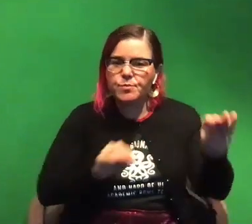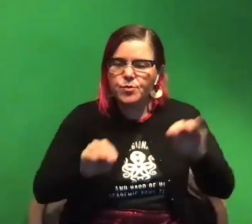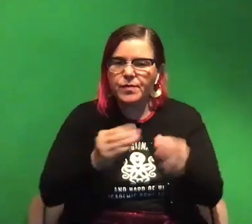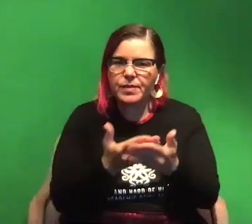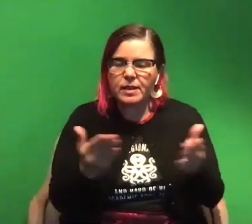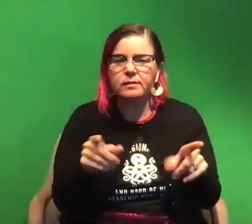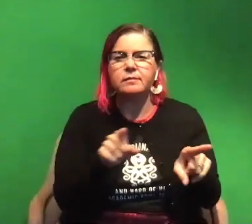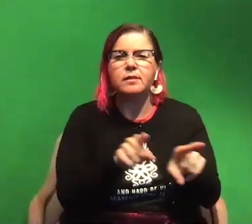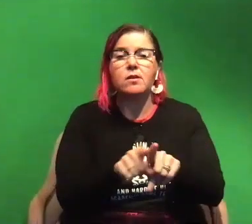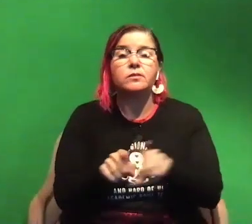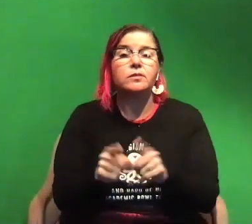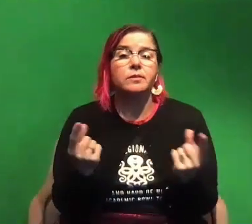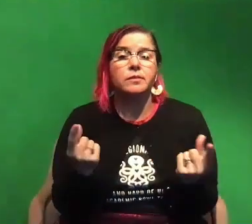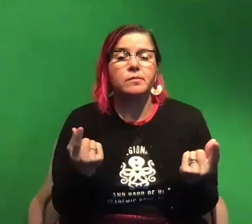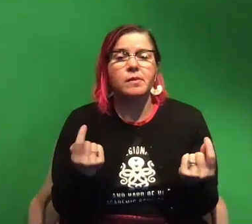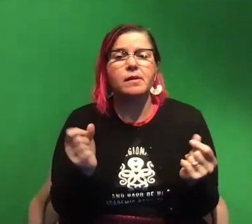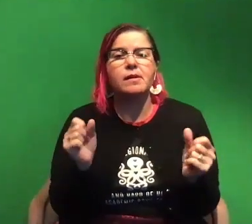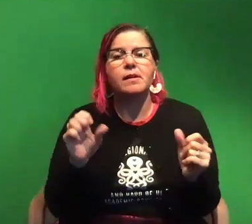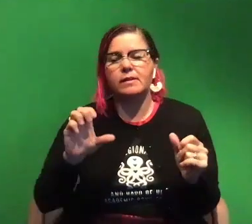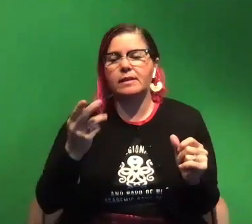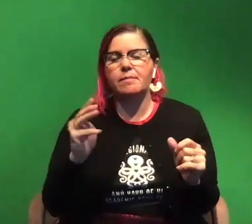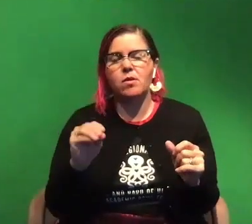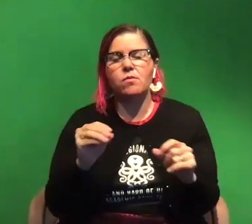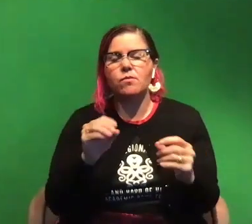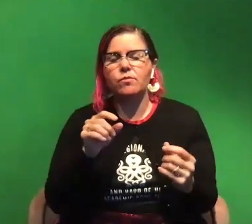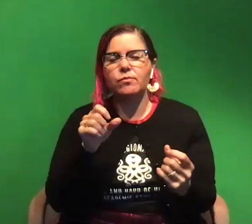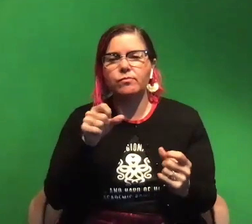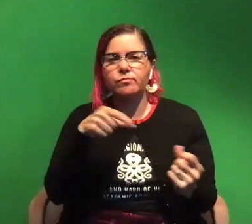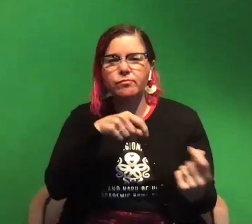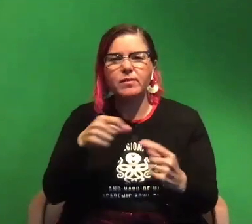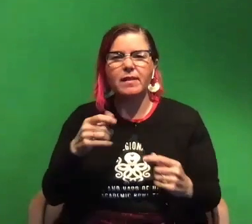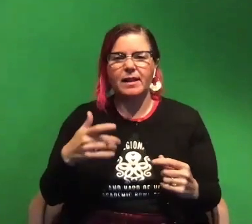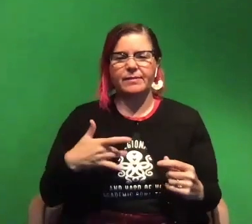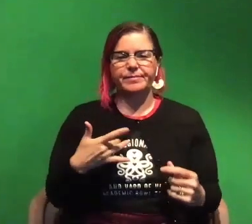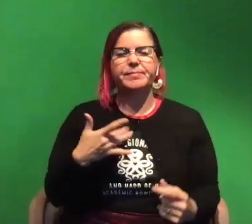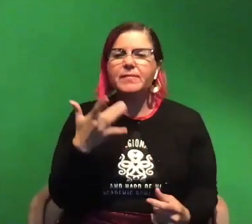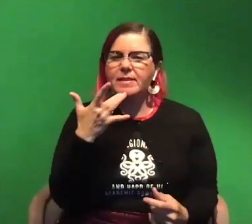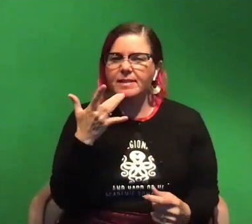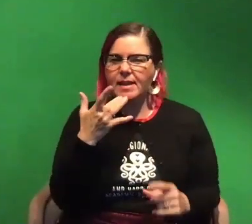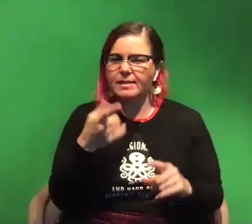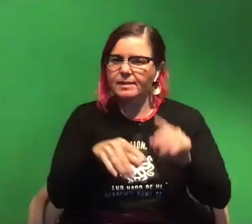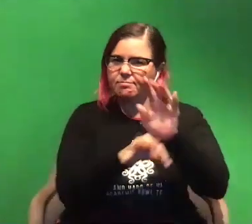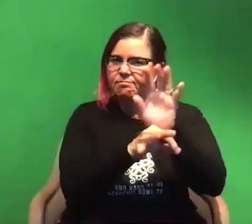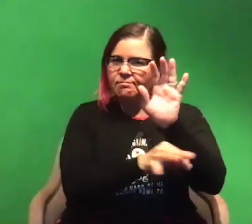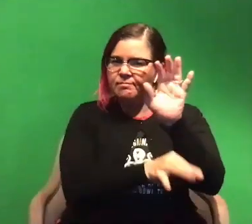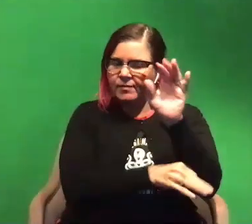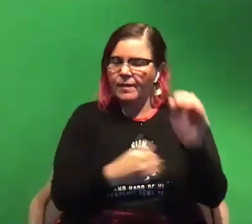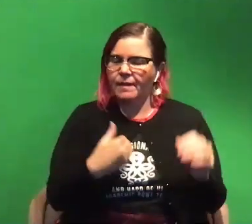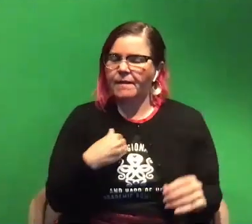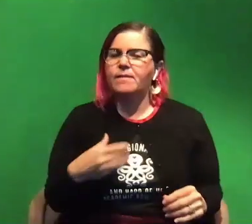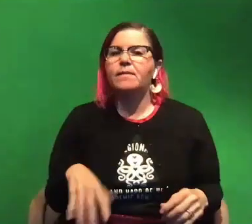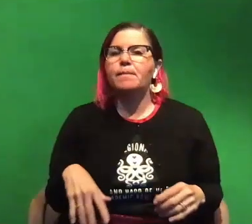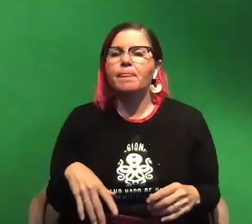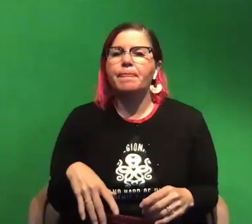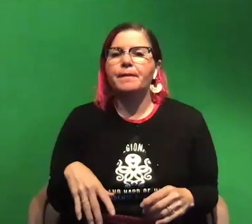they also have chemoreception. So it's sort of like a sense of taste that they can generate with